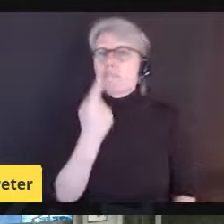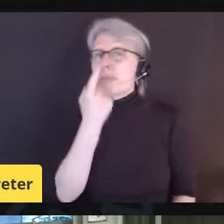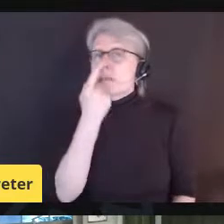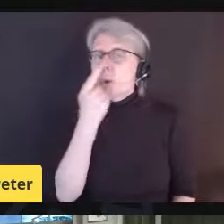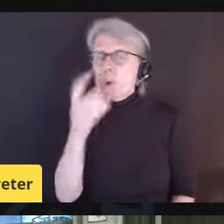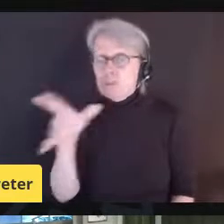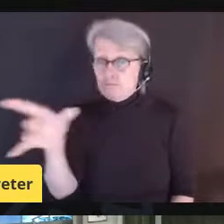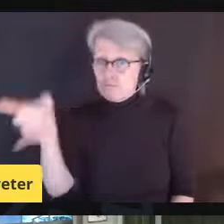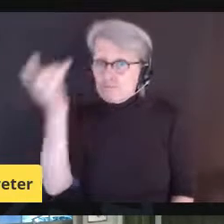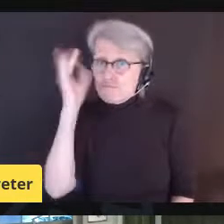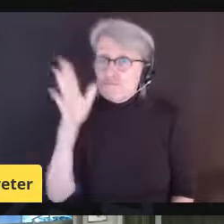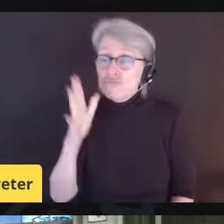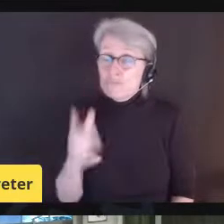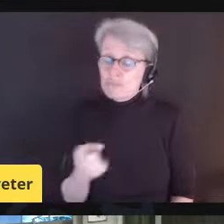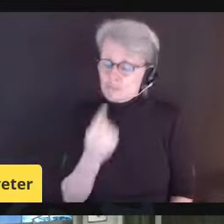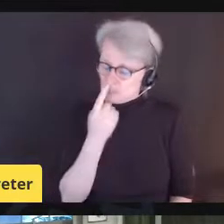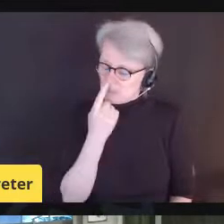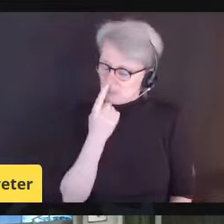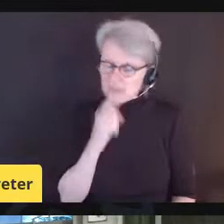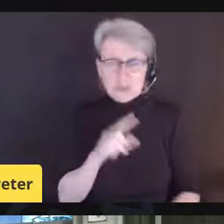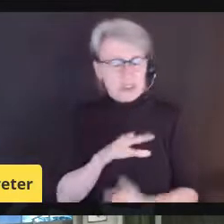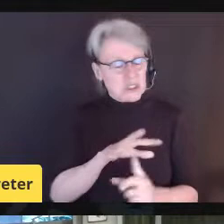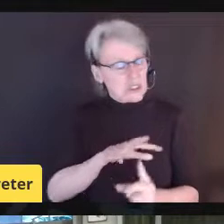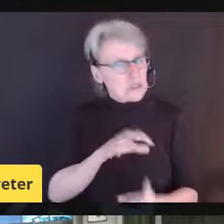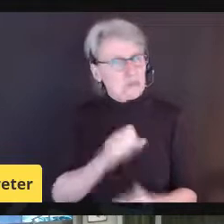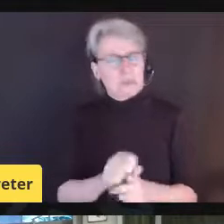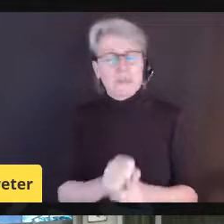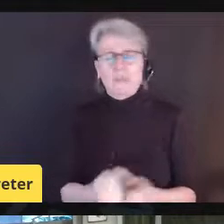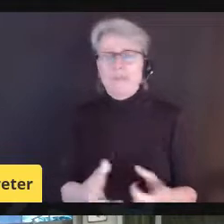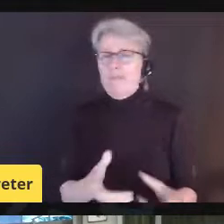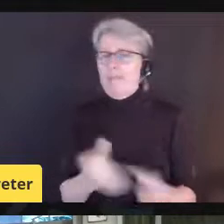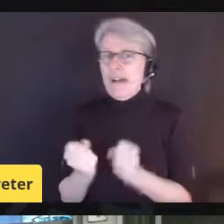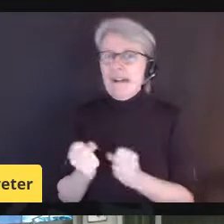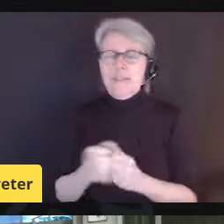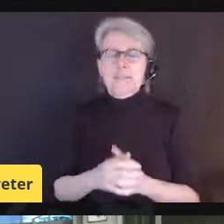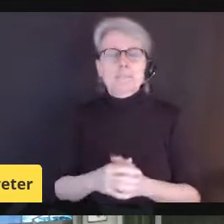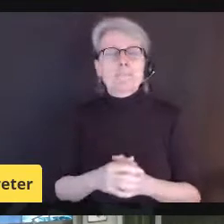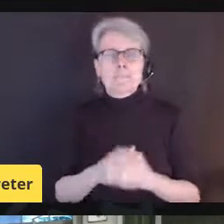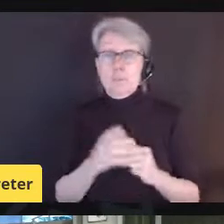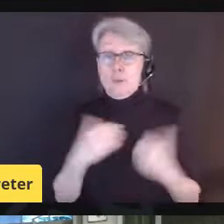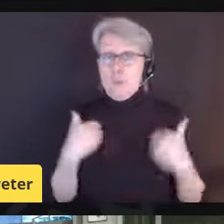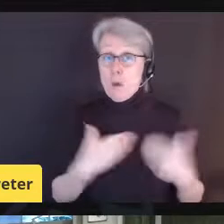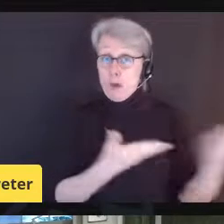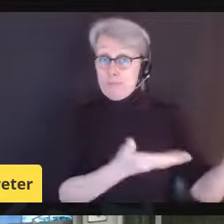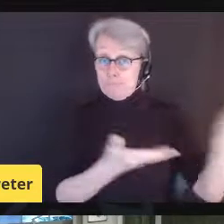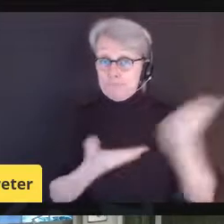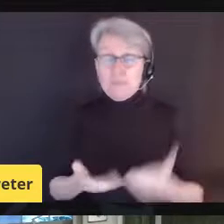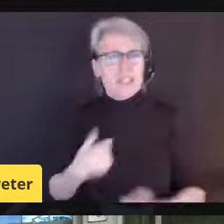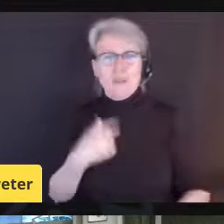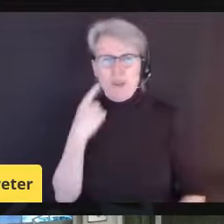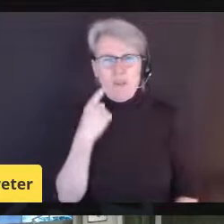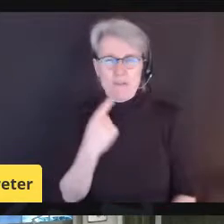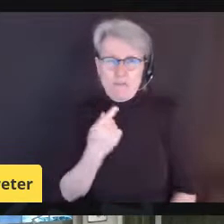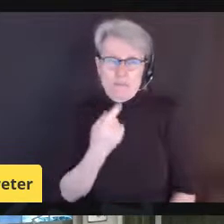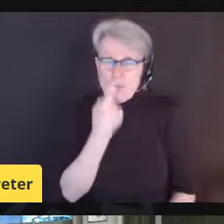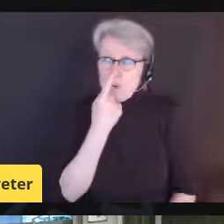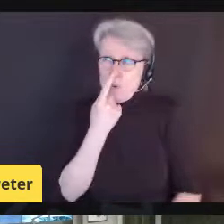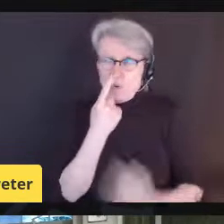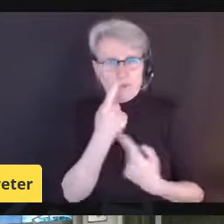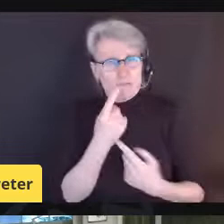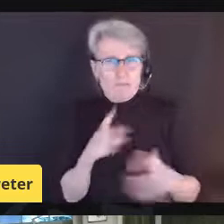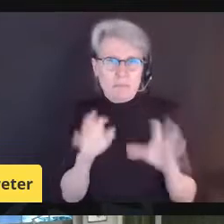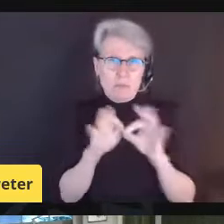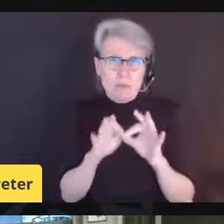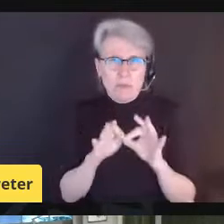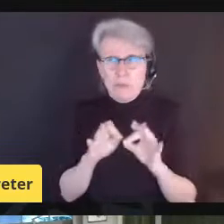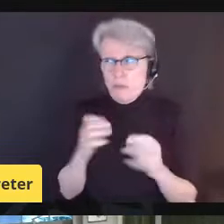like a really good sense of smell. And because this wasn't something I grew up thinking of doing, And